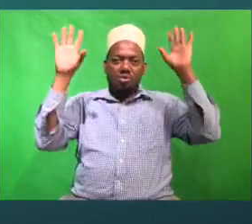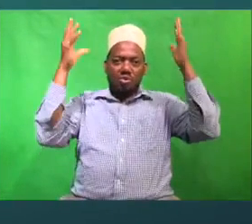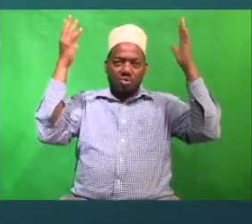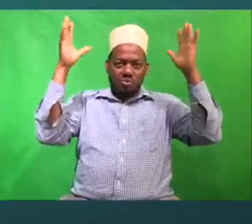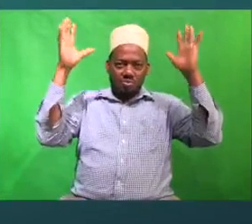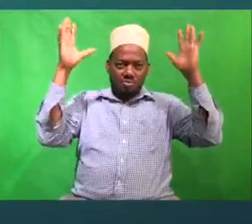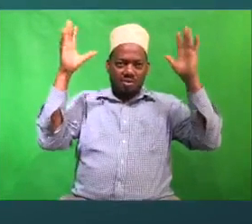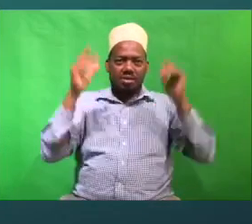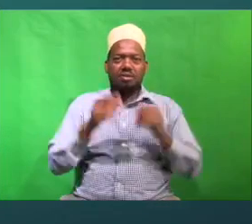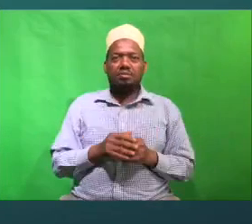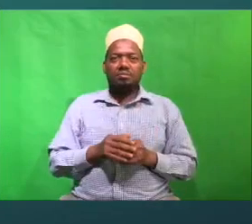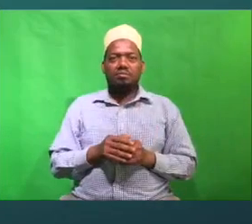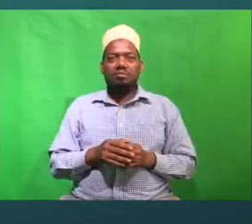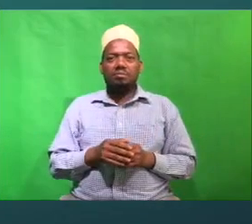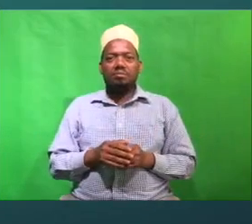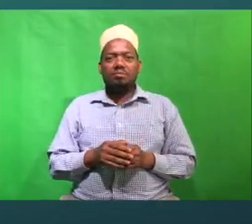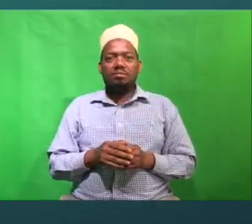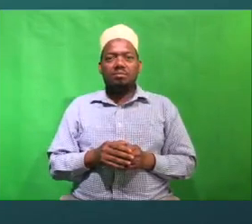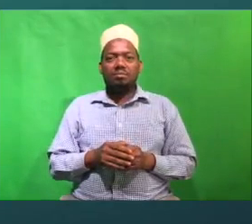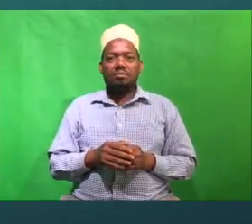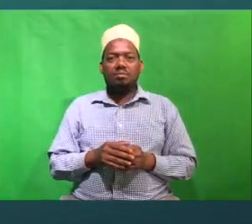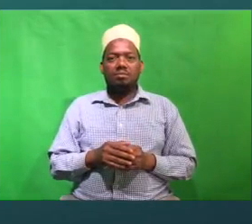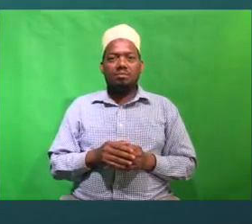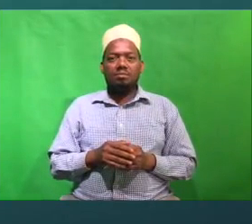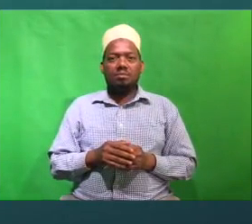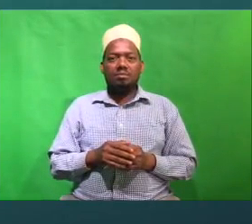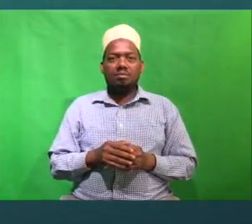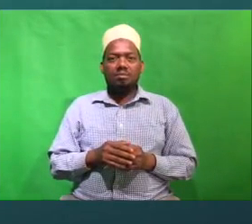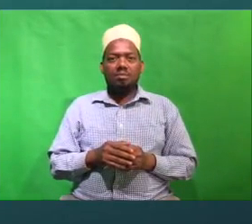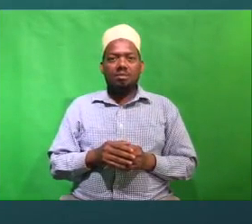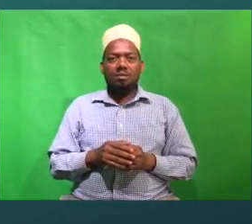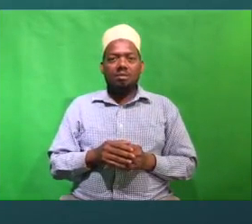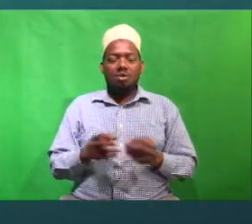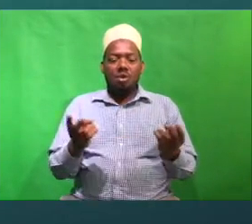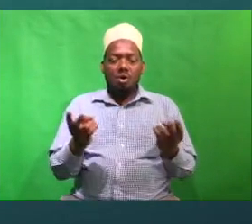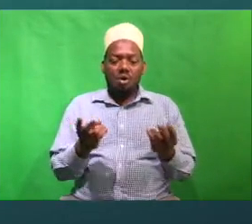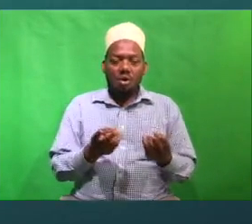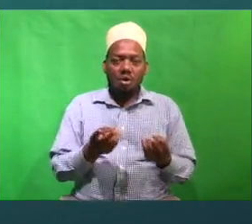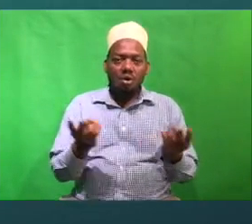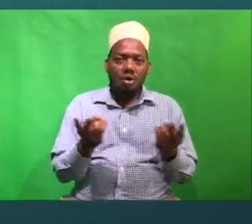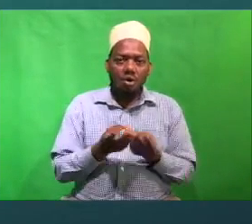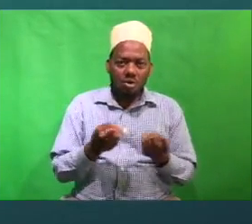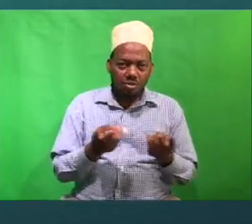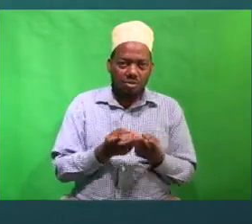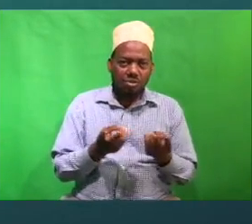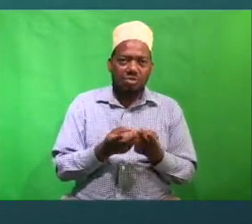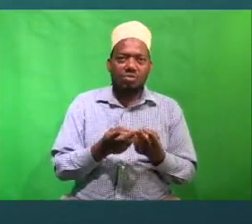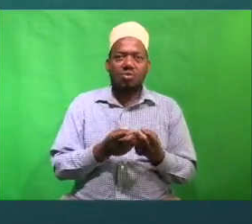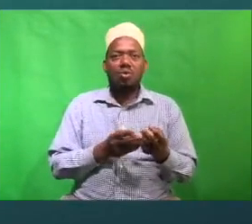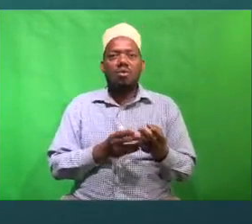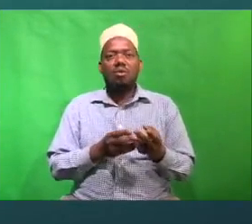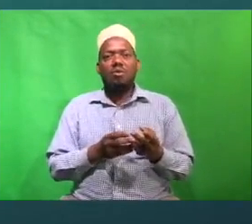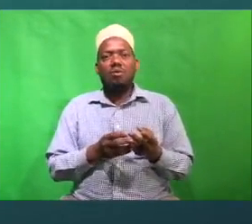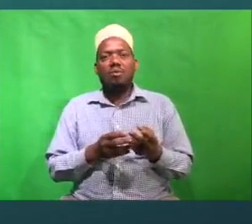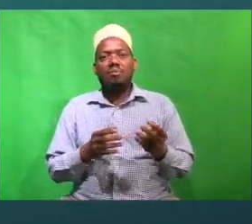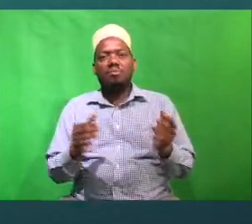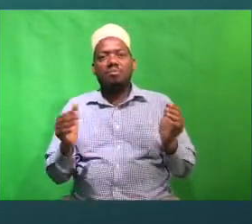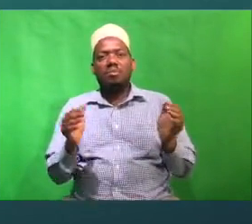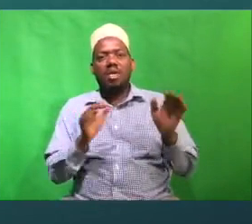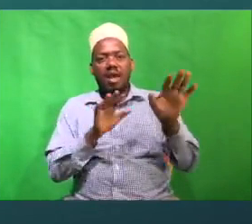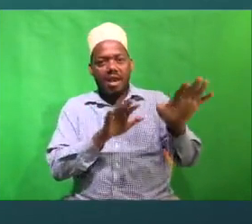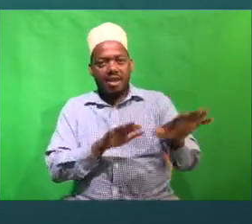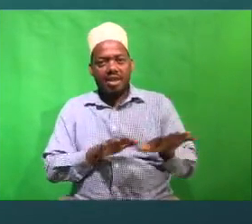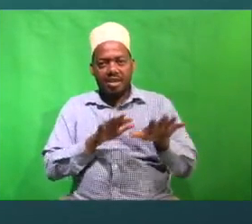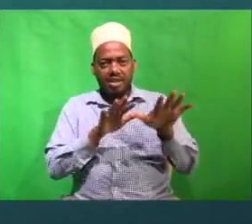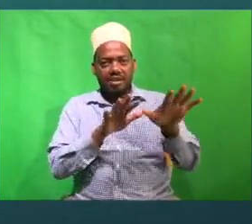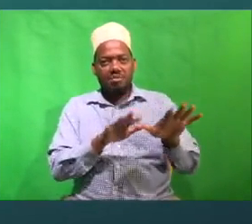a malaria and the testis fly, this can affect the animal, which cause a disease such as sleeping sickness, which